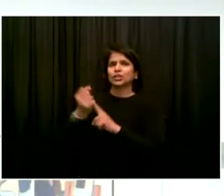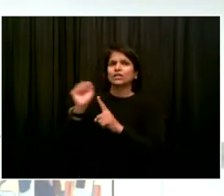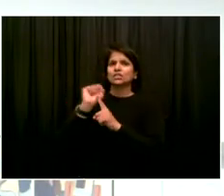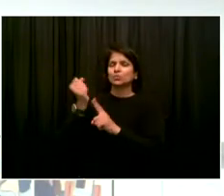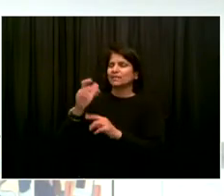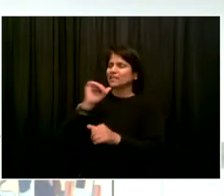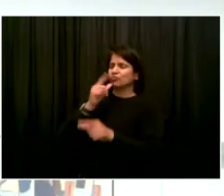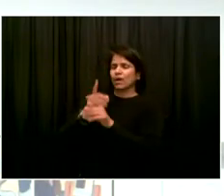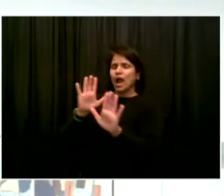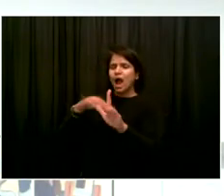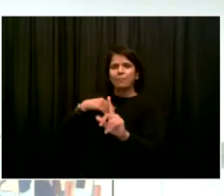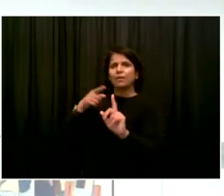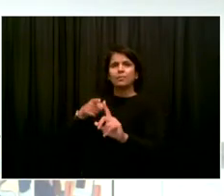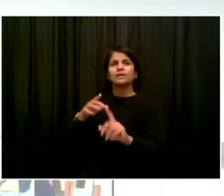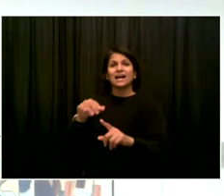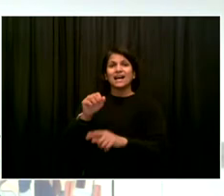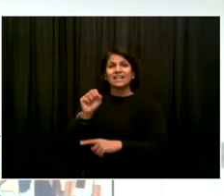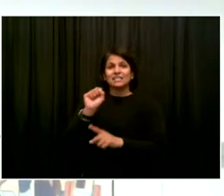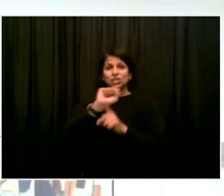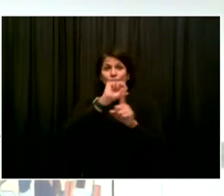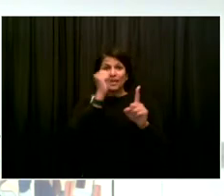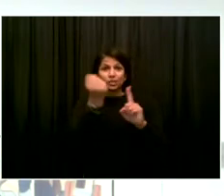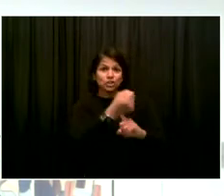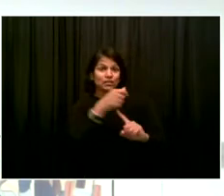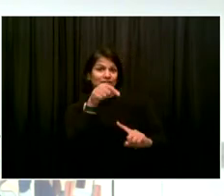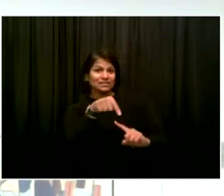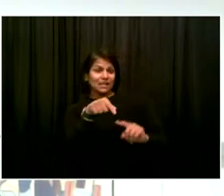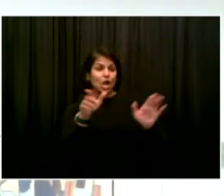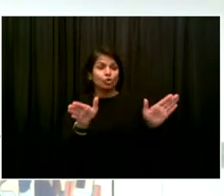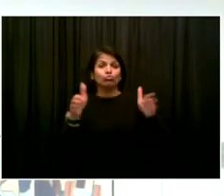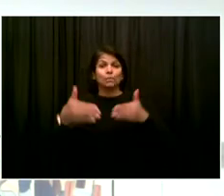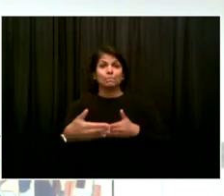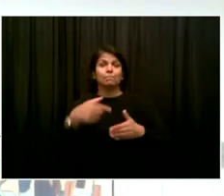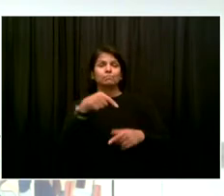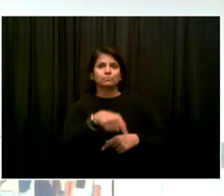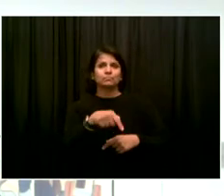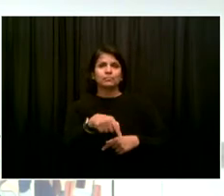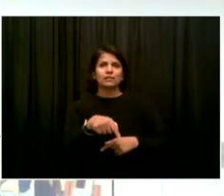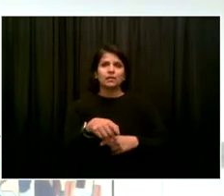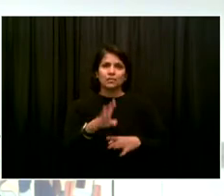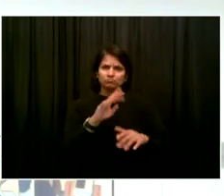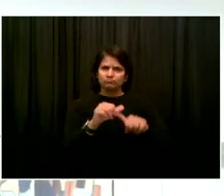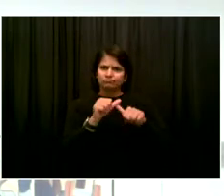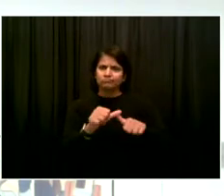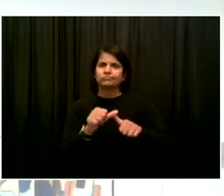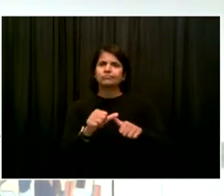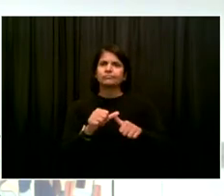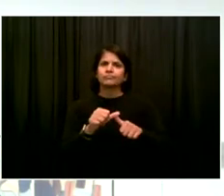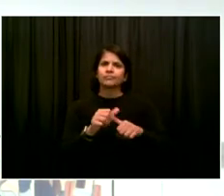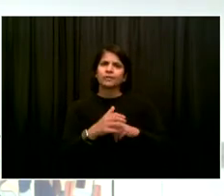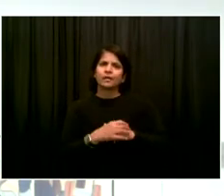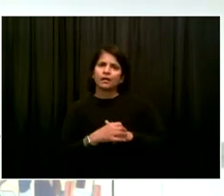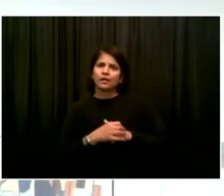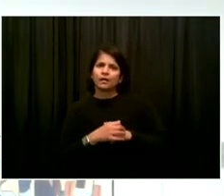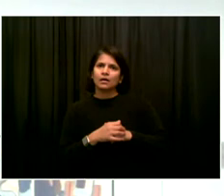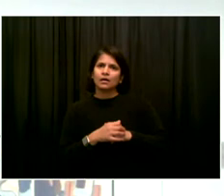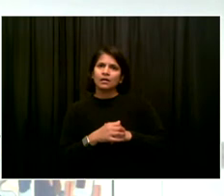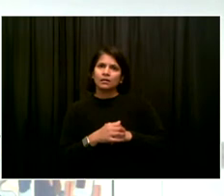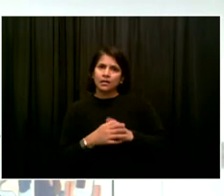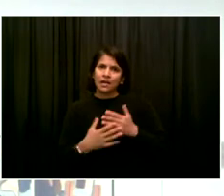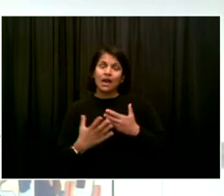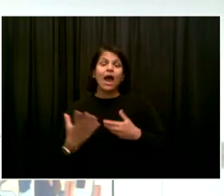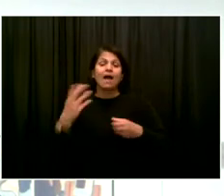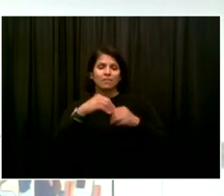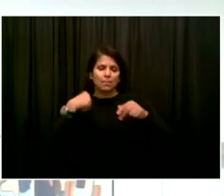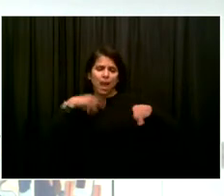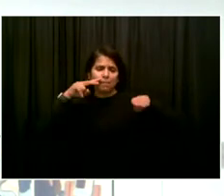will continue to play a number of important functions beyond that role of monitoring for widespread transmission. It